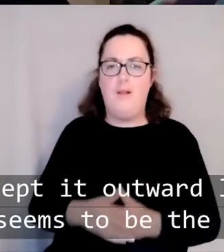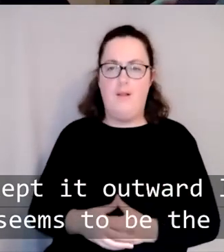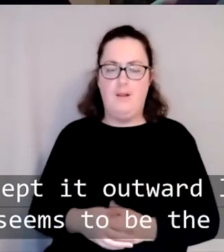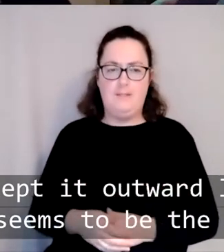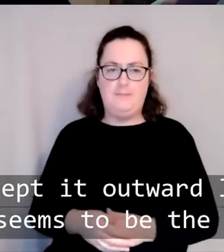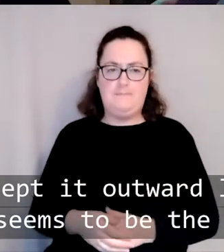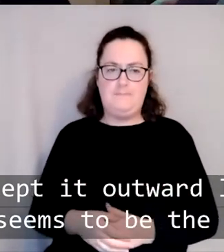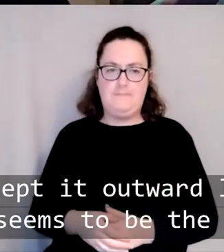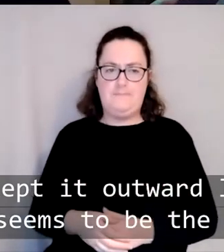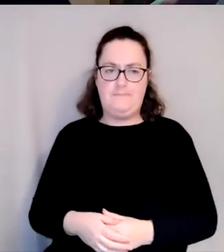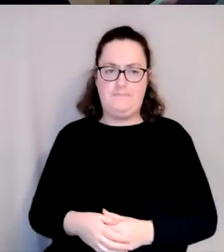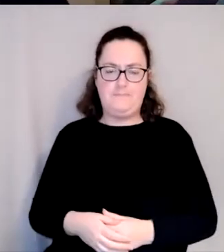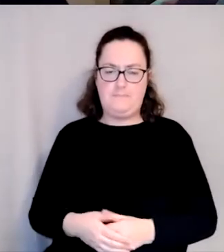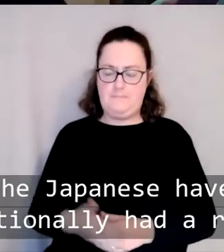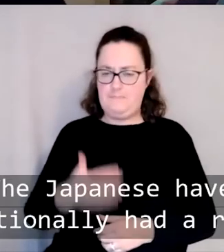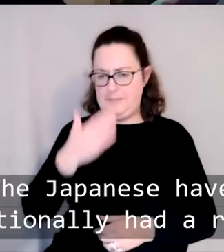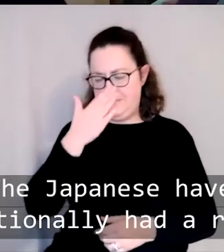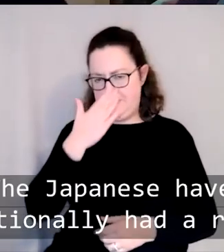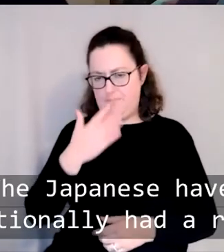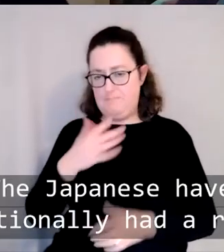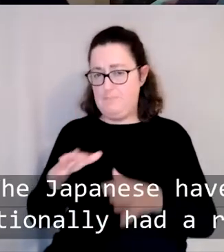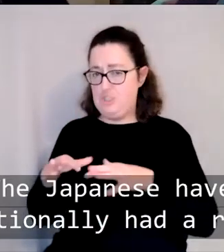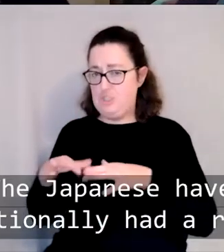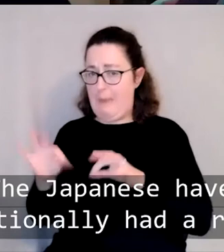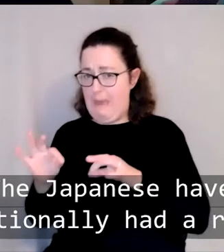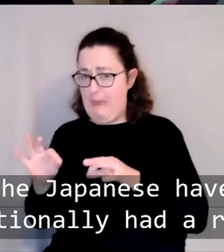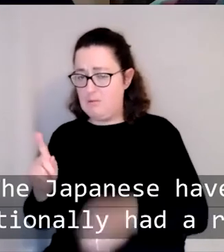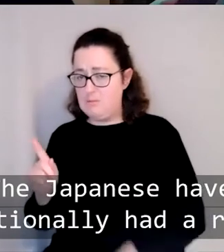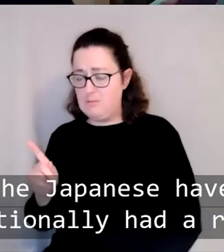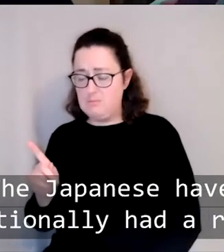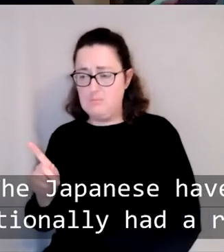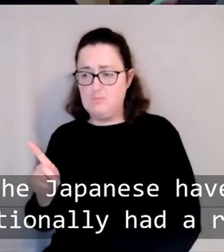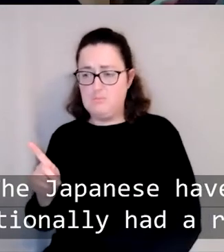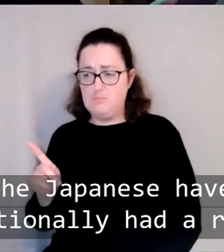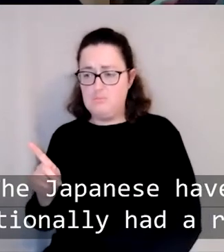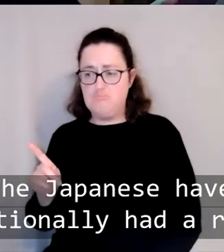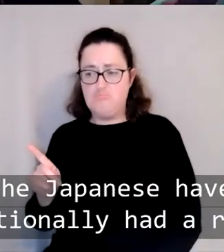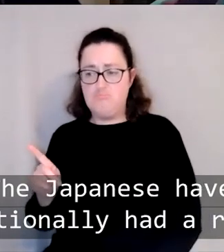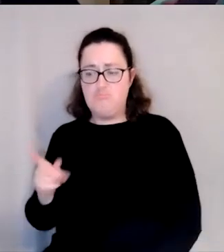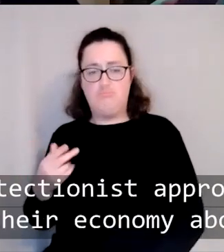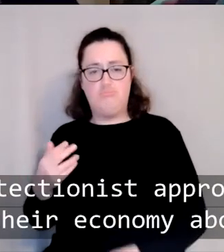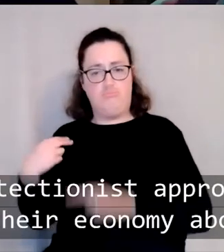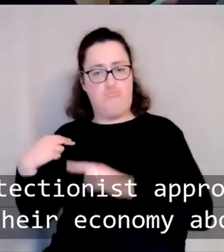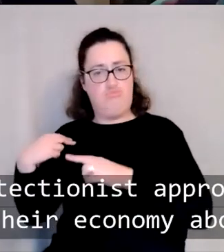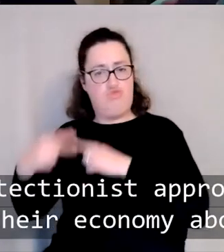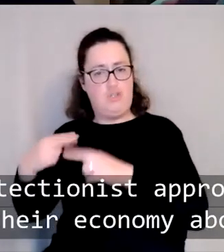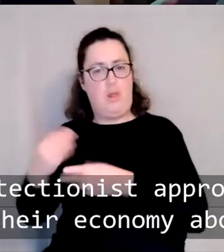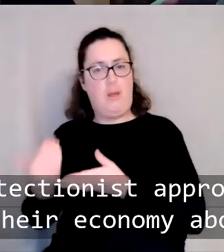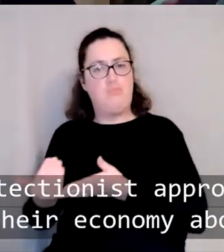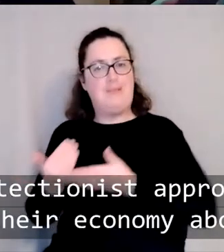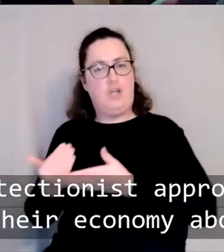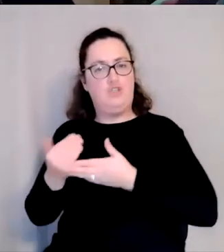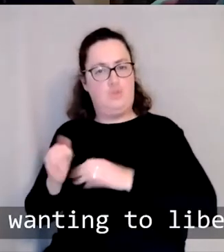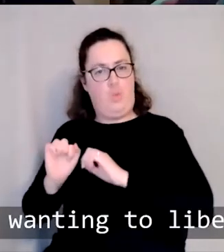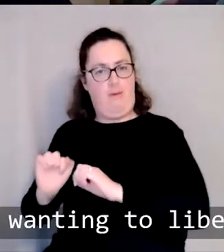to be broadly the mood. The Japanese have traditionally had a rather protectionist approach to